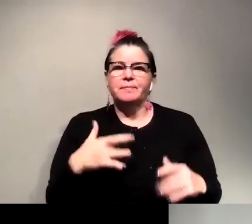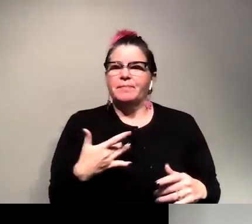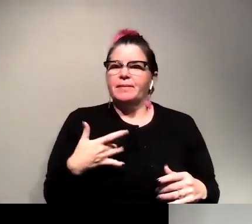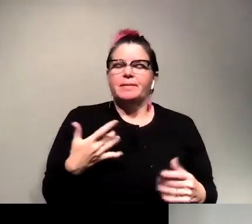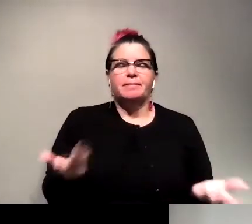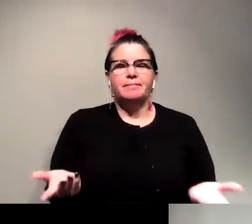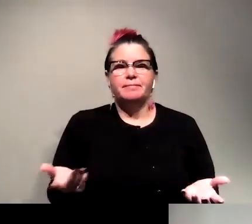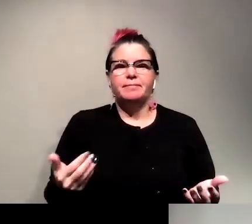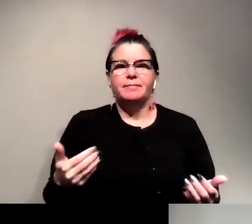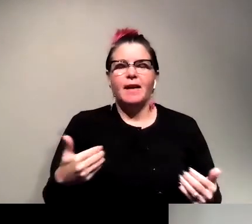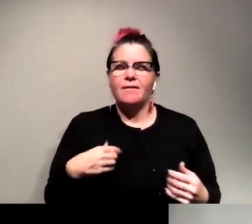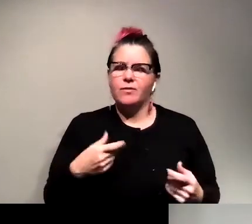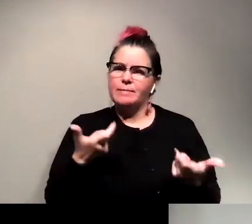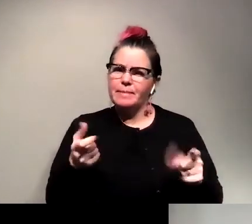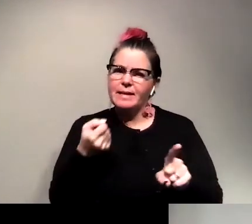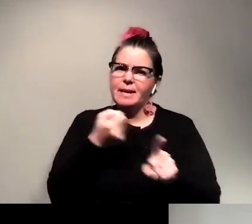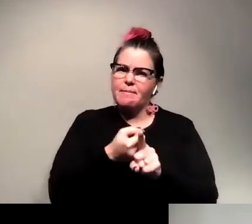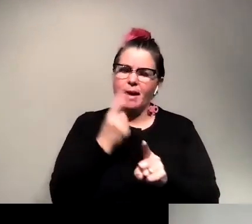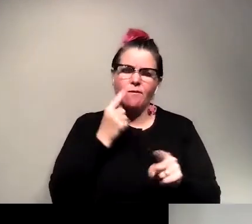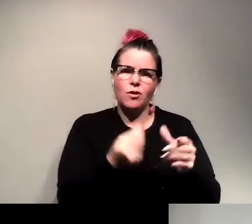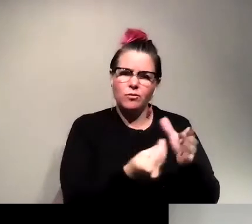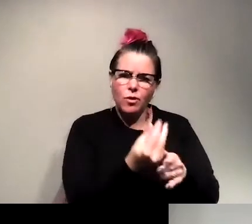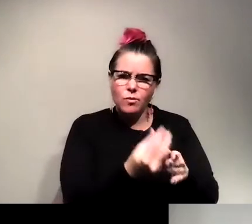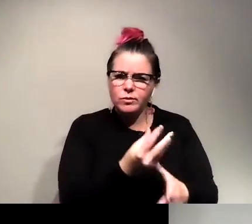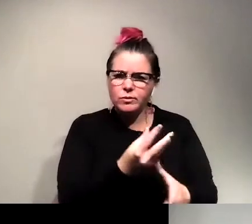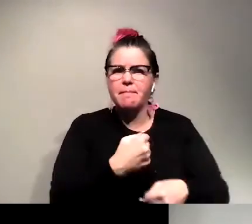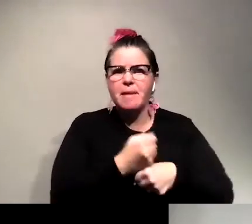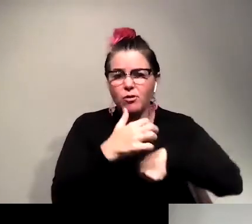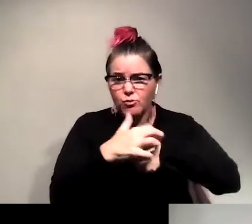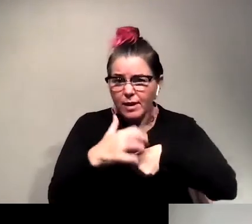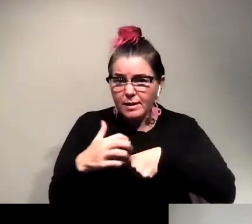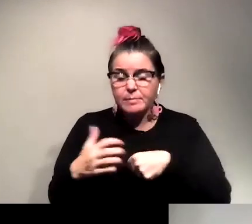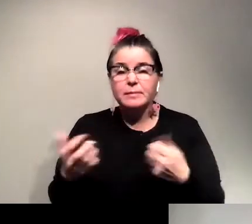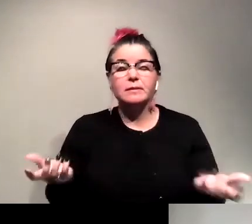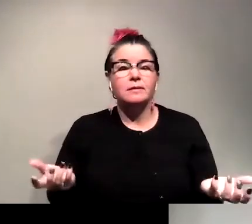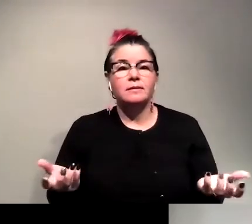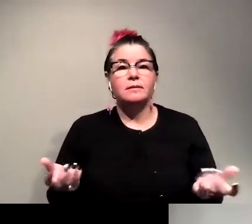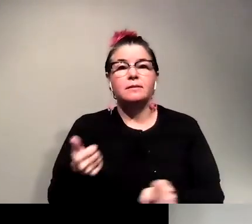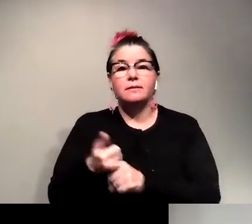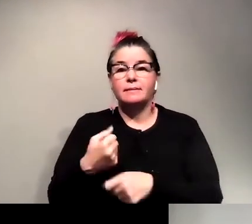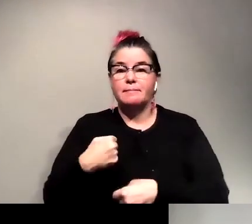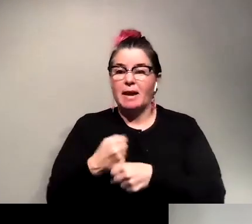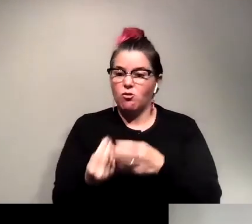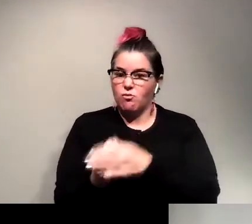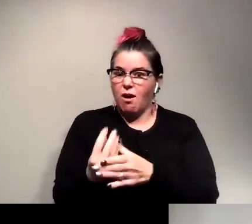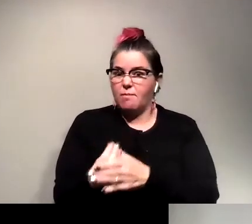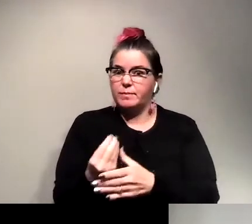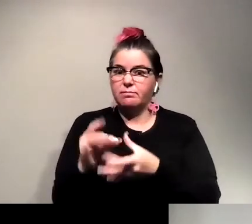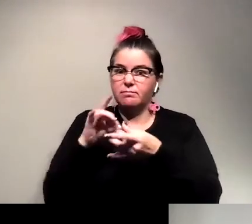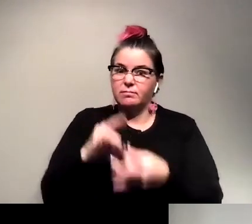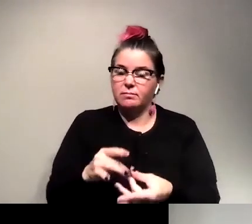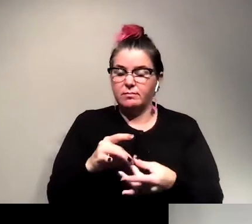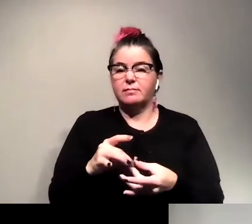has a serious impact for our growers, the people who are producing grapes or producing crops for, in this case, specifically